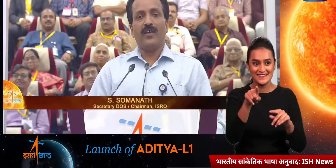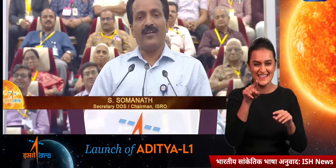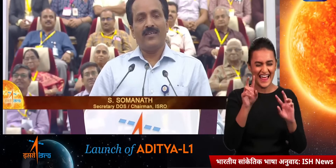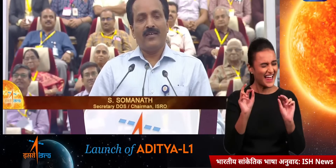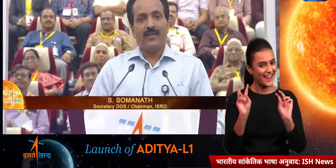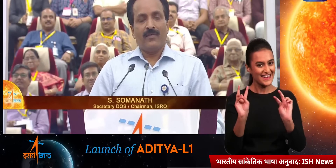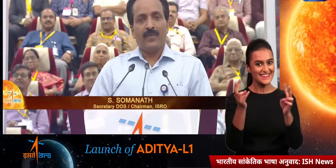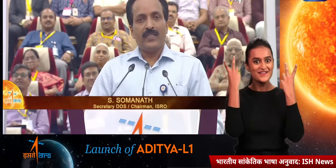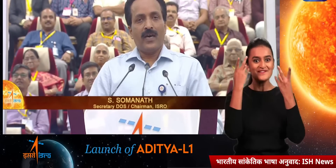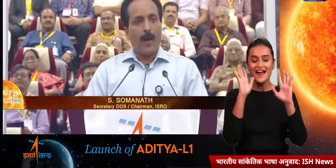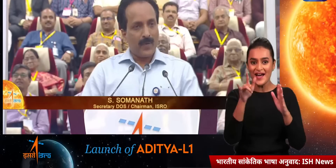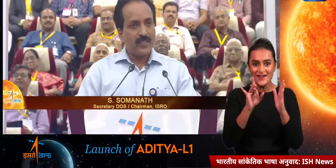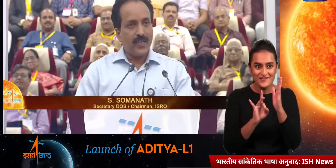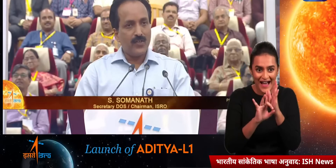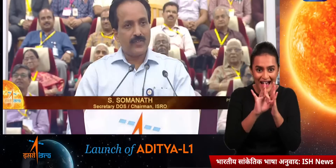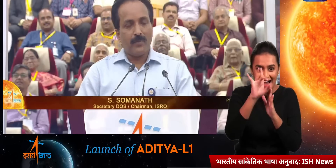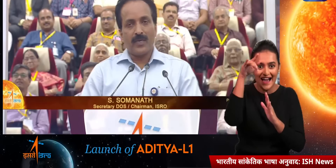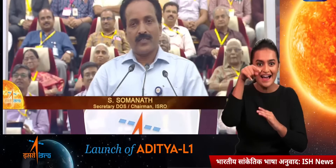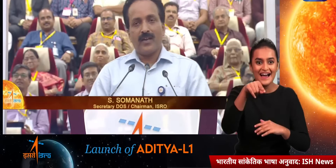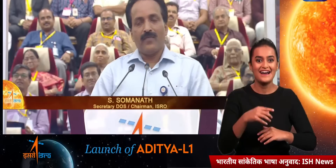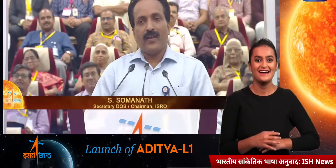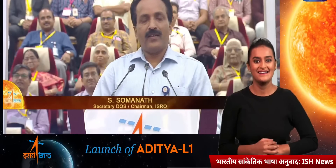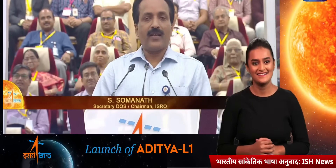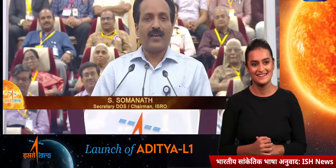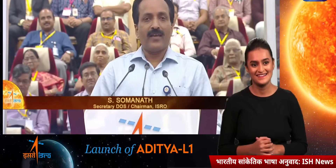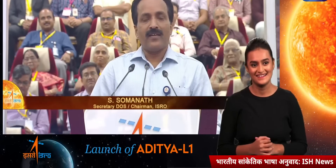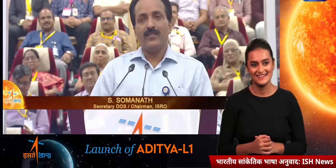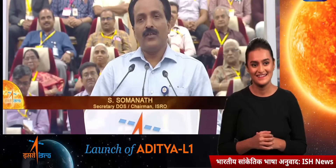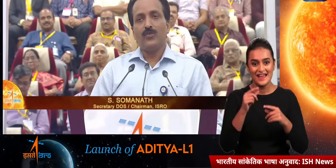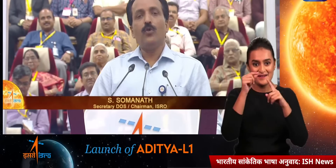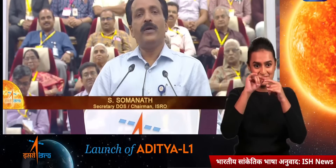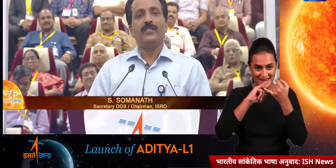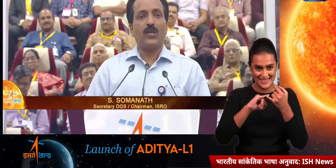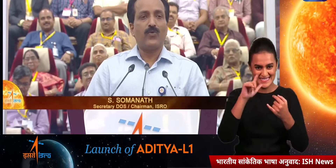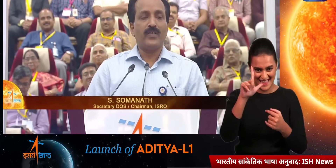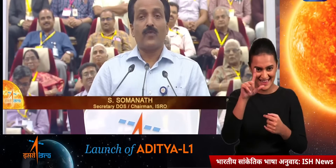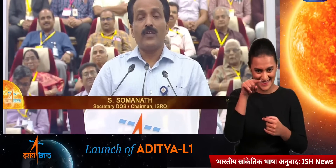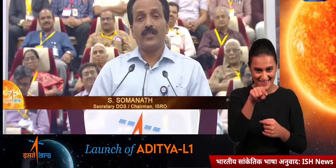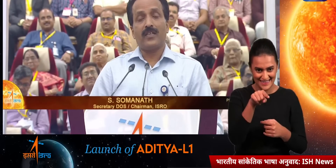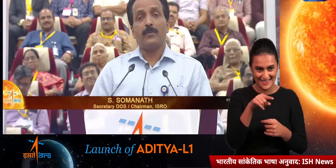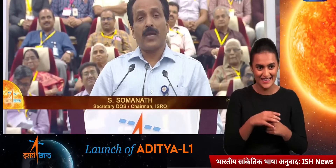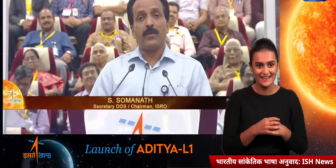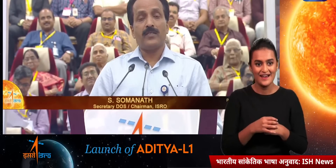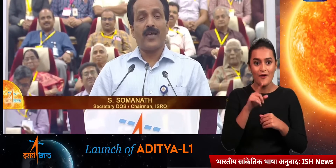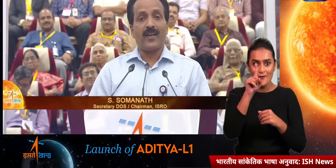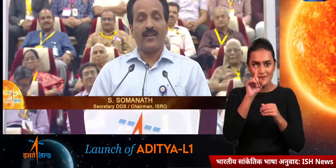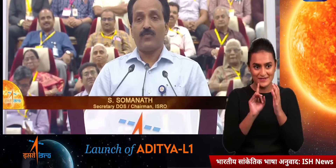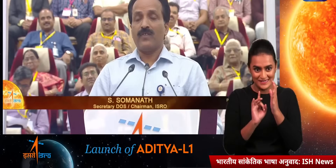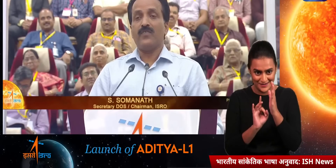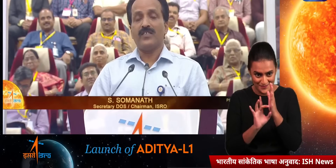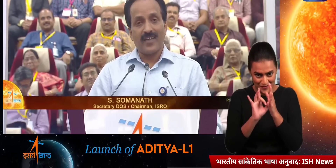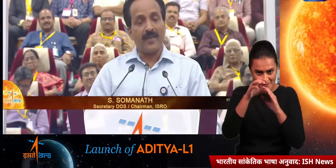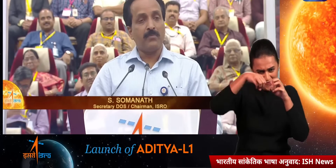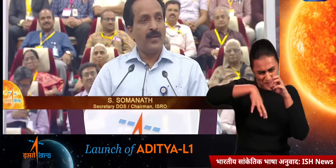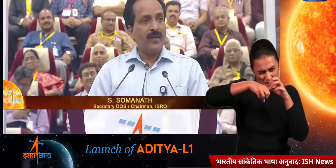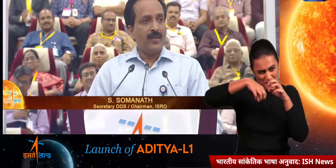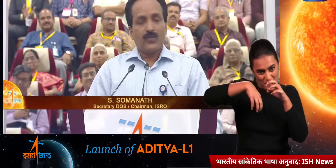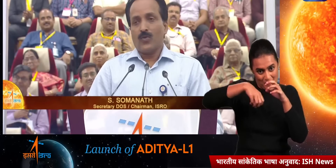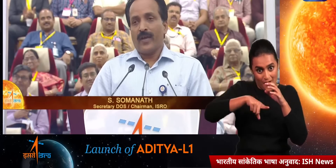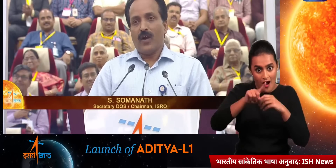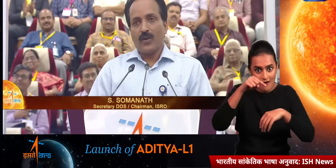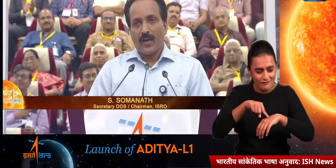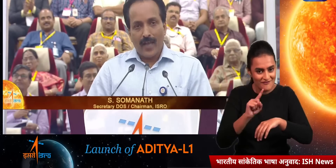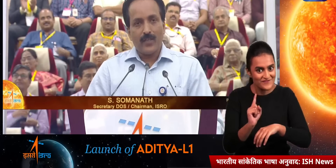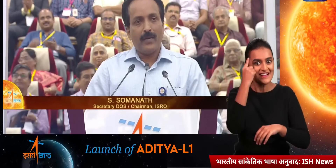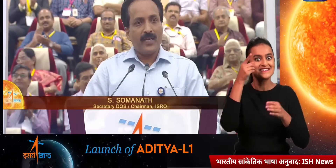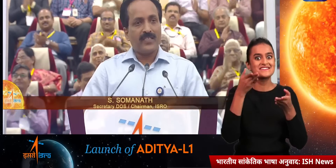mode here, with the upper stage of the PSLV taking 2 burn sequence for injecting the primary satellite for the first time. So